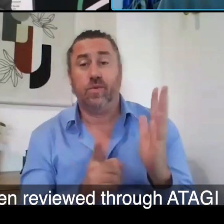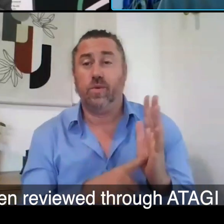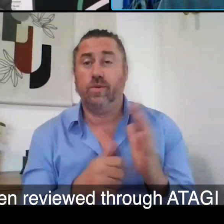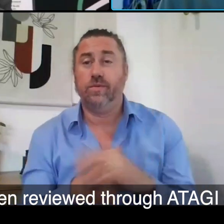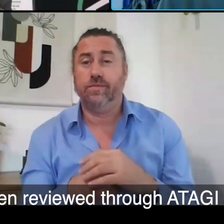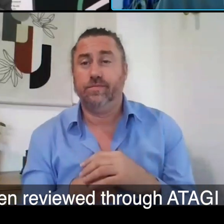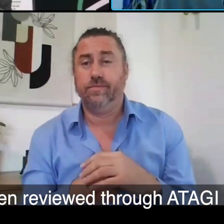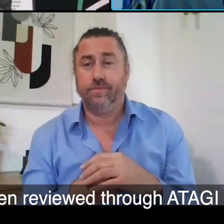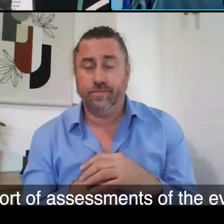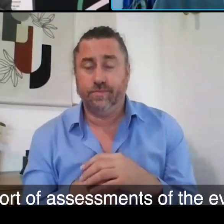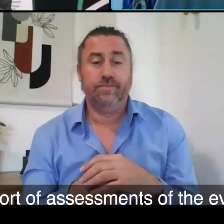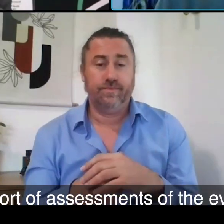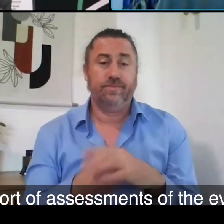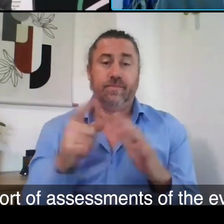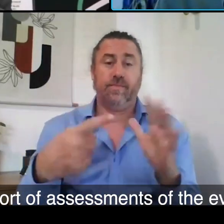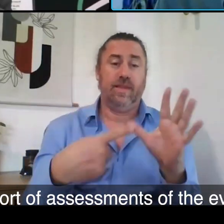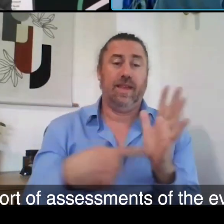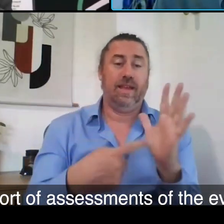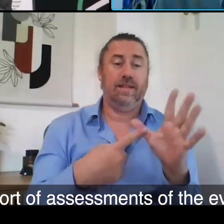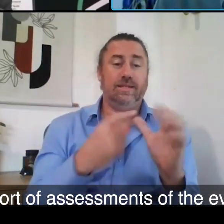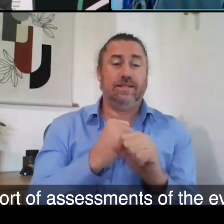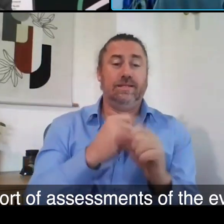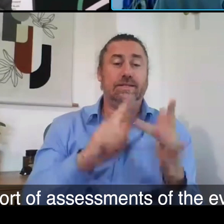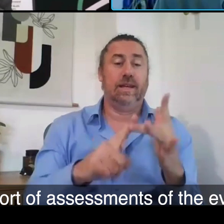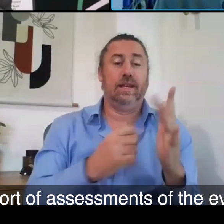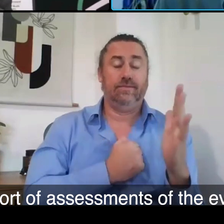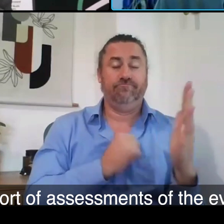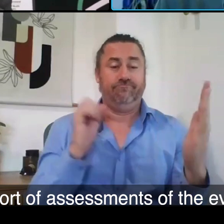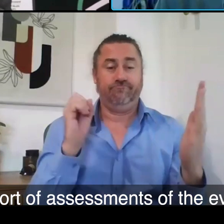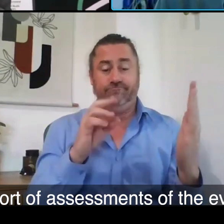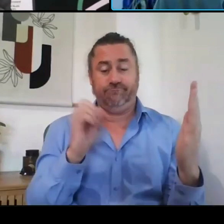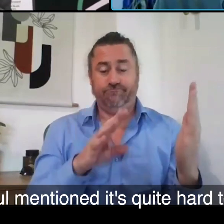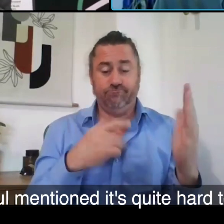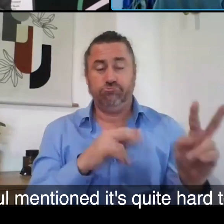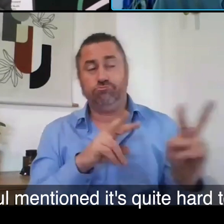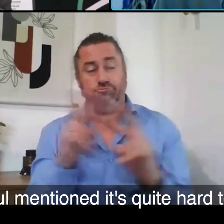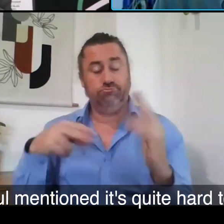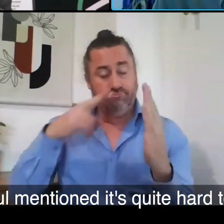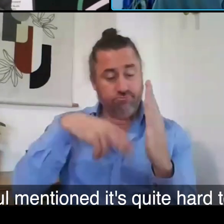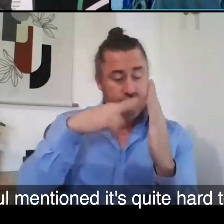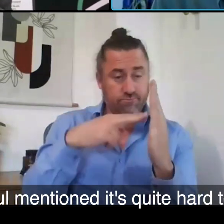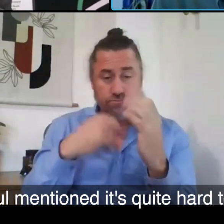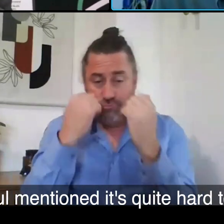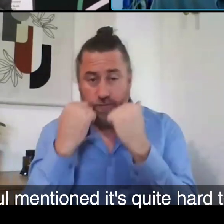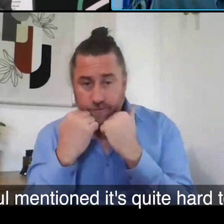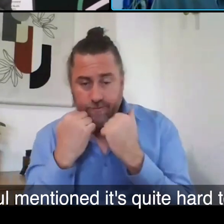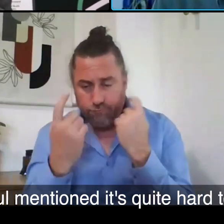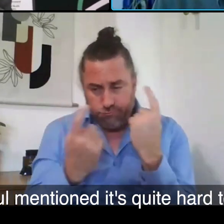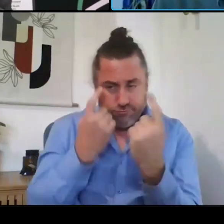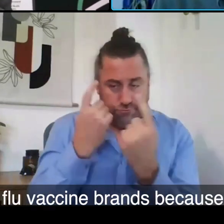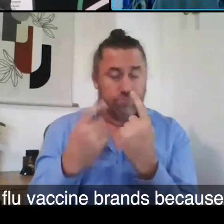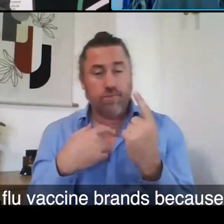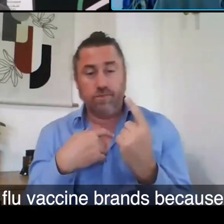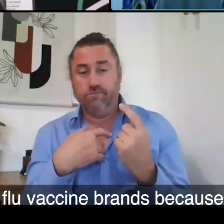through ATAGI. We do put up our sort of assessments of the evidence, and as Paul mentioned, it's quite hard